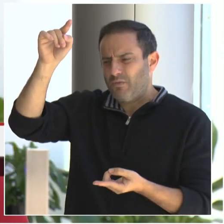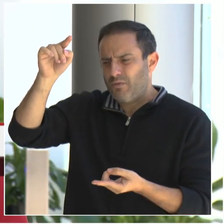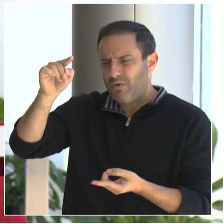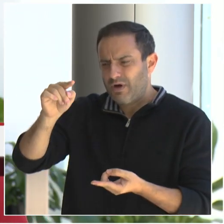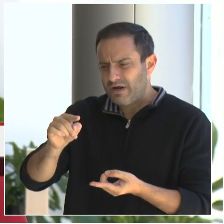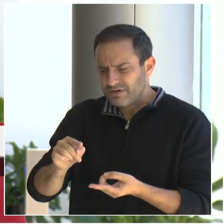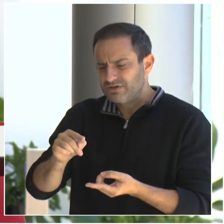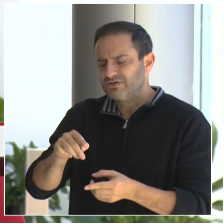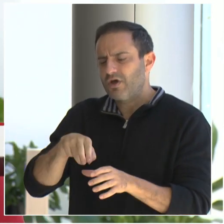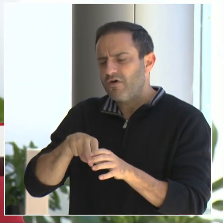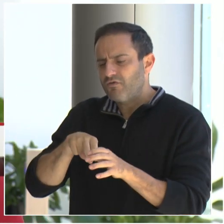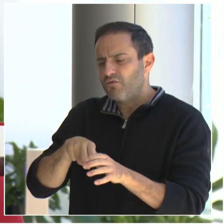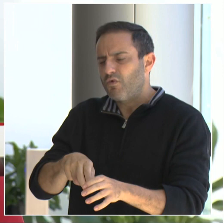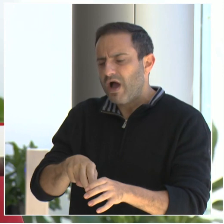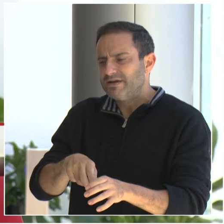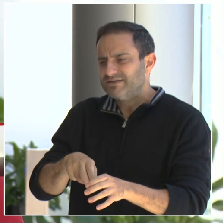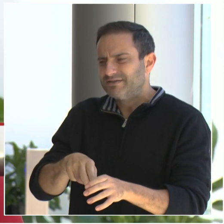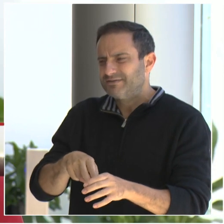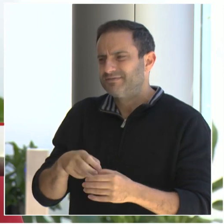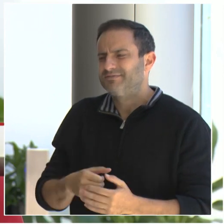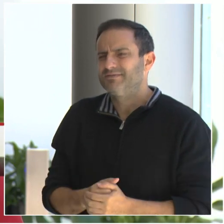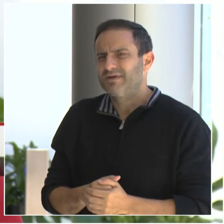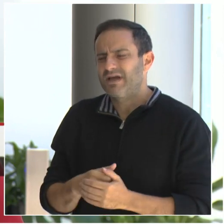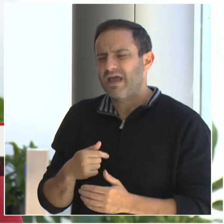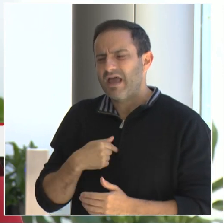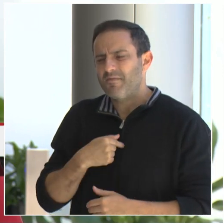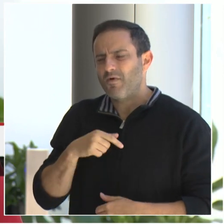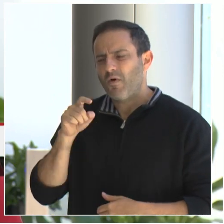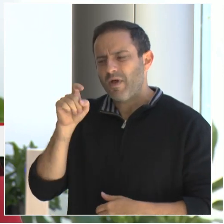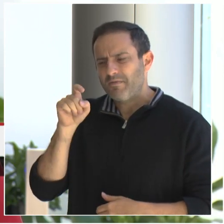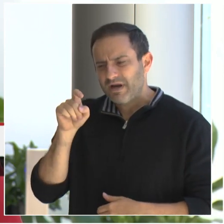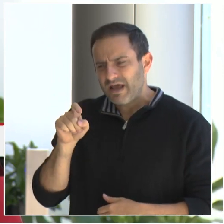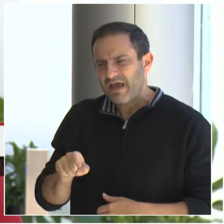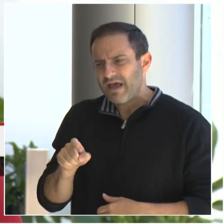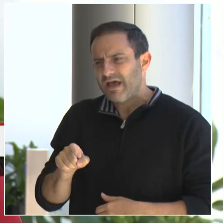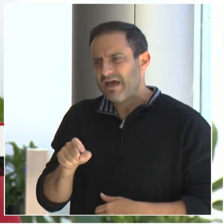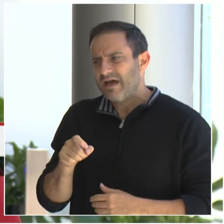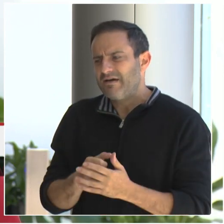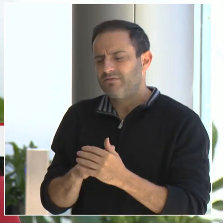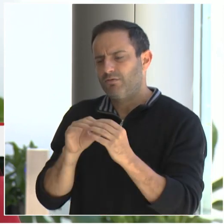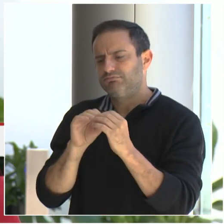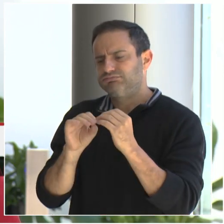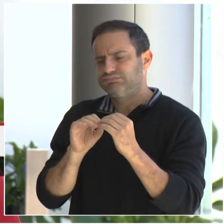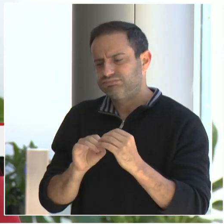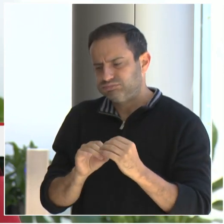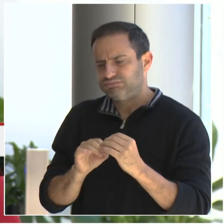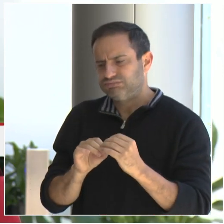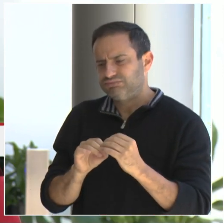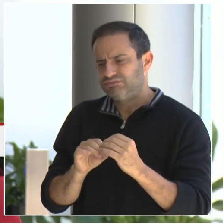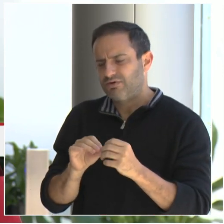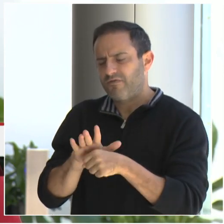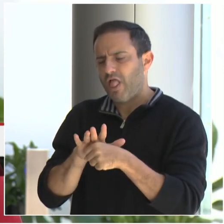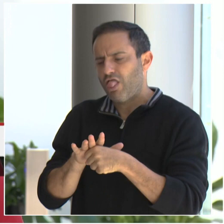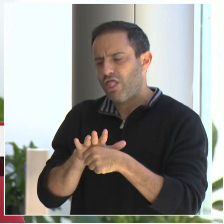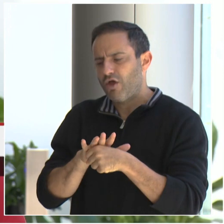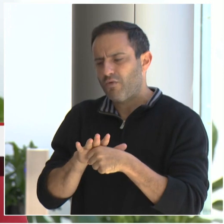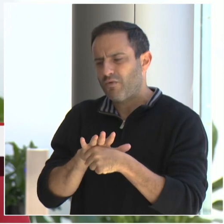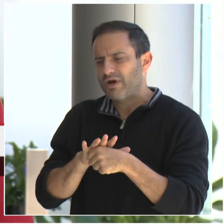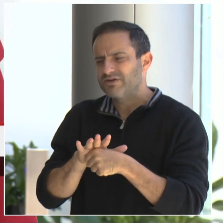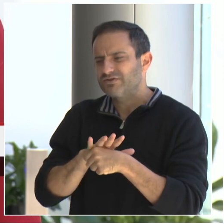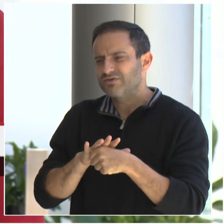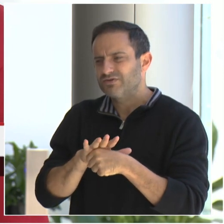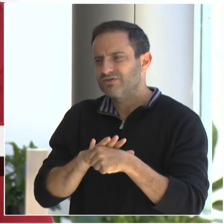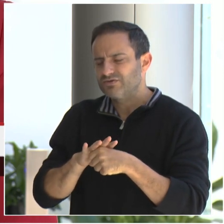ridership, an issue we have to address given WMATA's regional significance